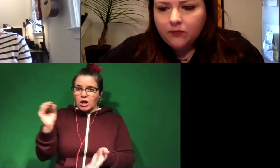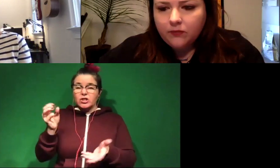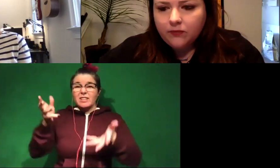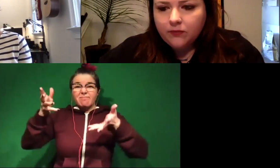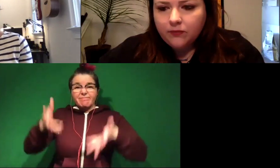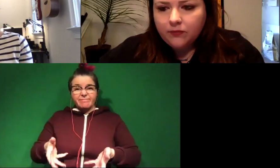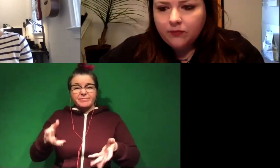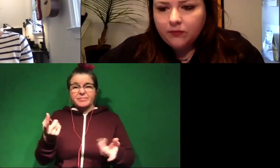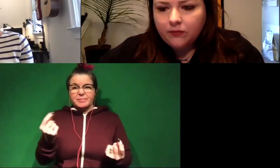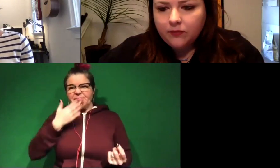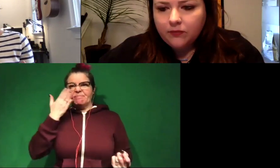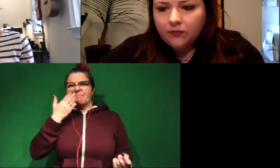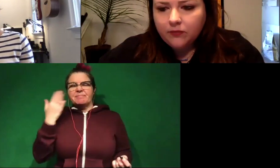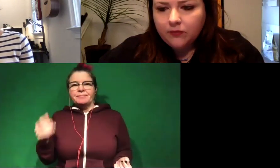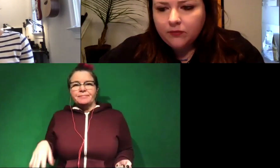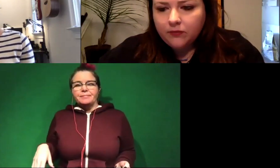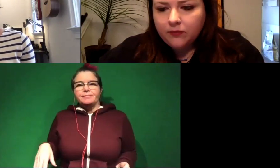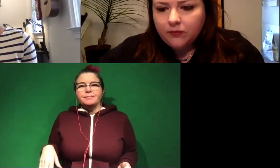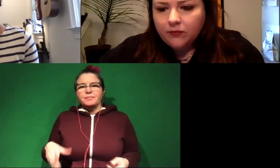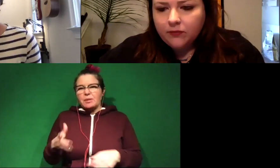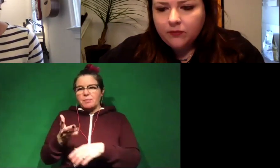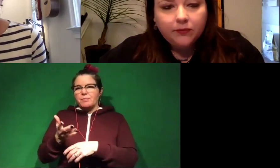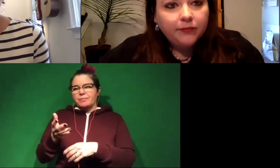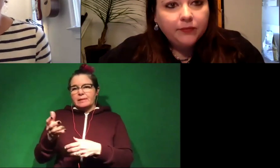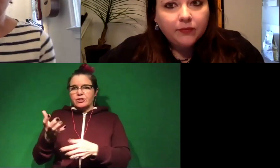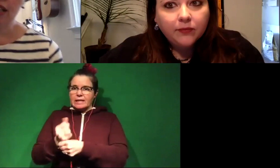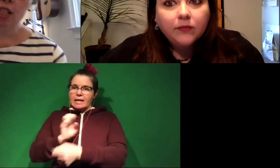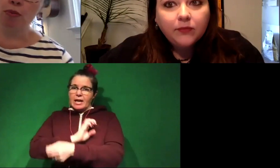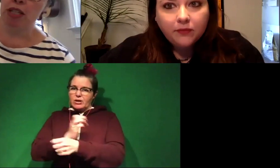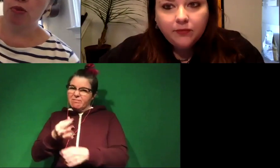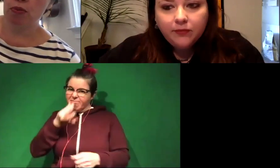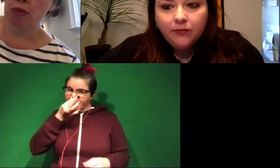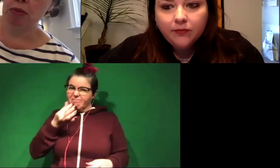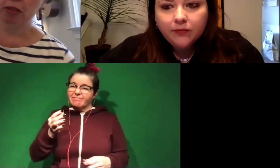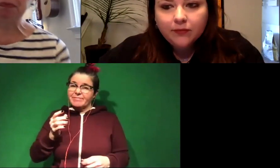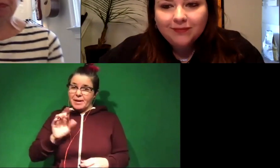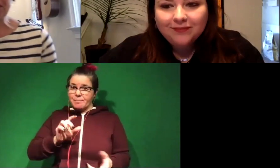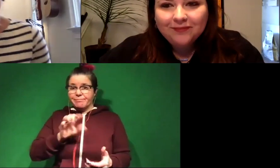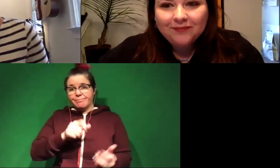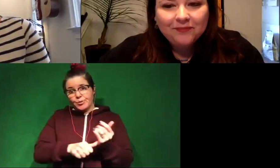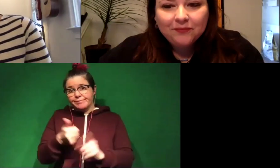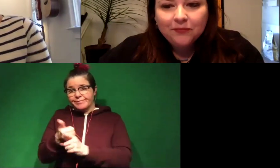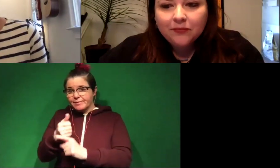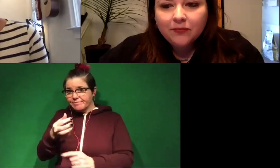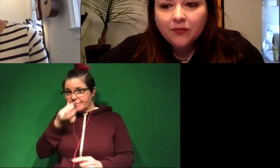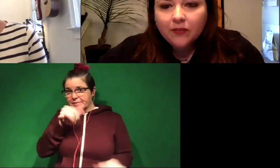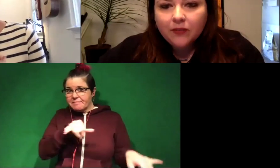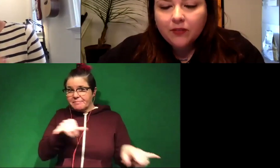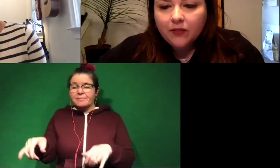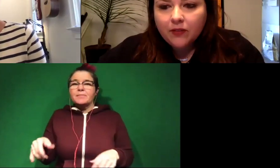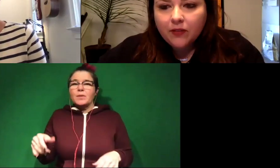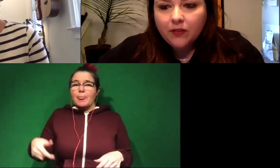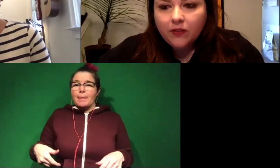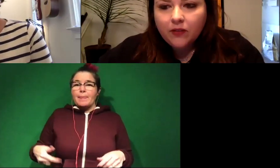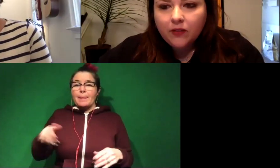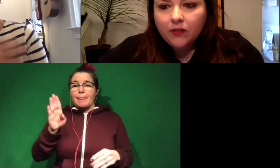products from just getting energy just really stink, and that's what makes poop smell bad. So the bacteria in your gut actually don't